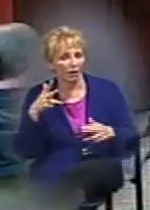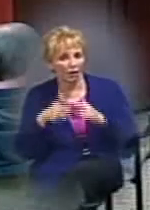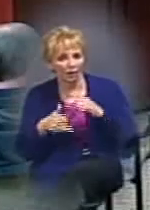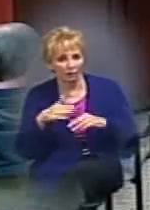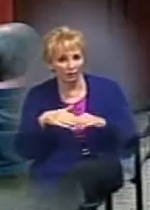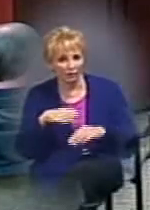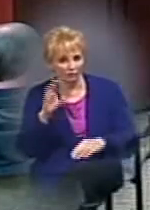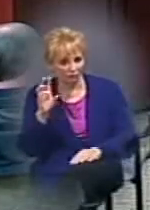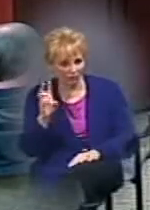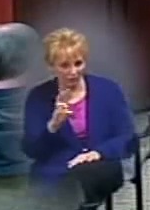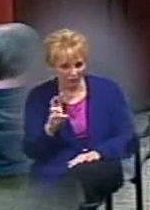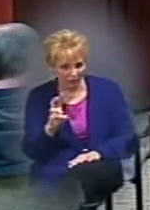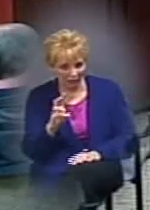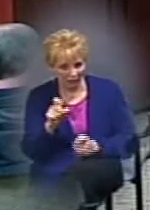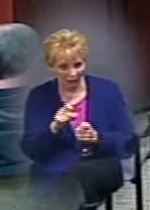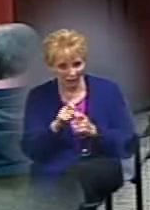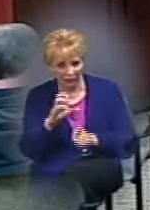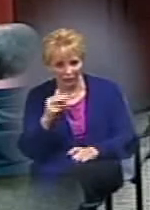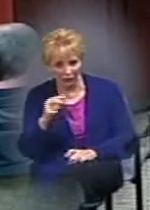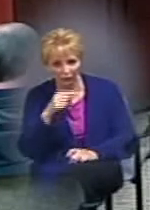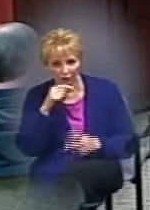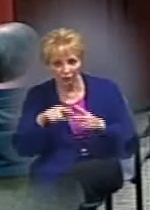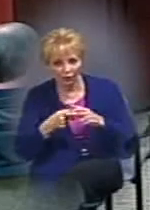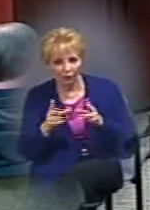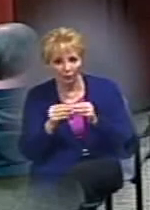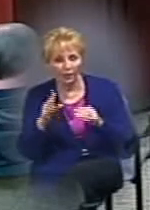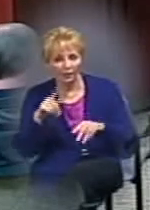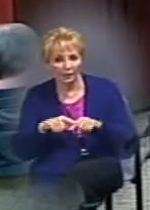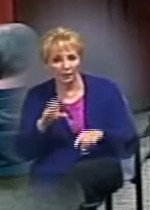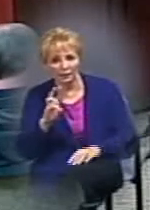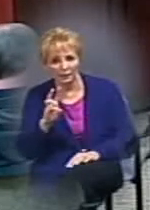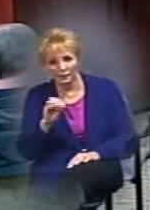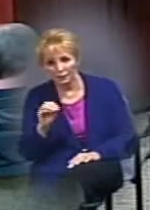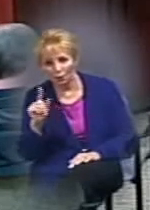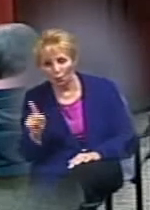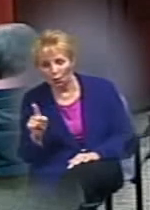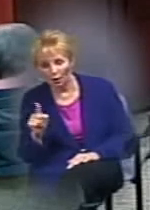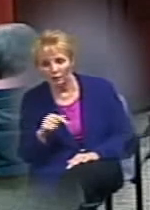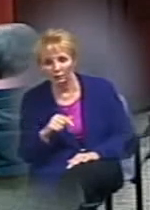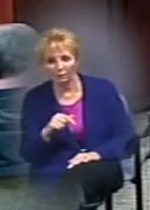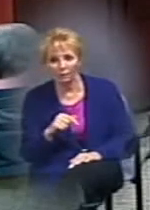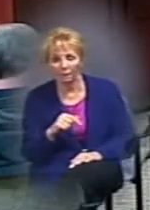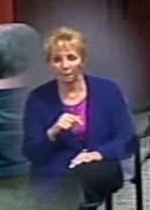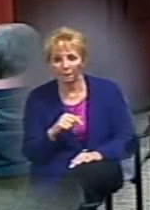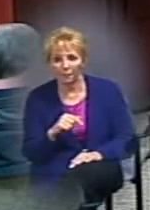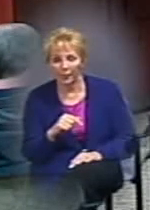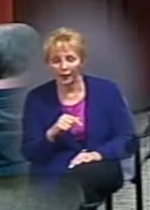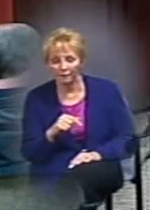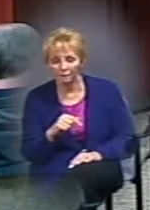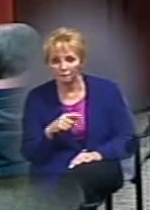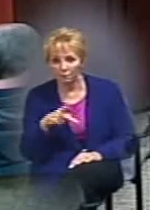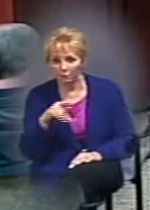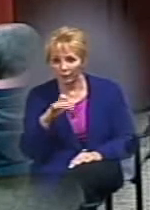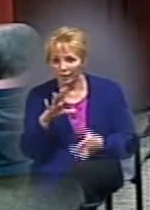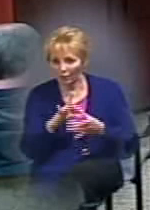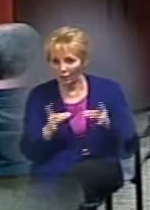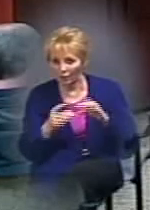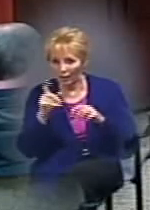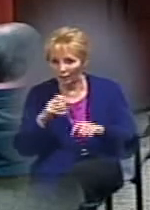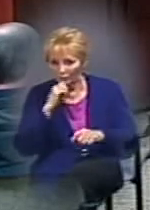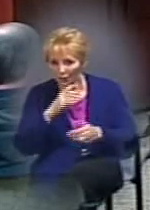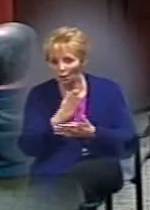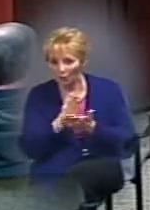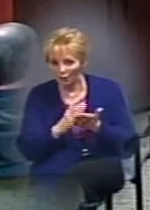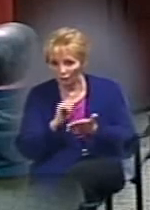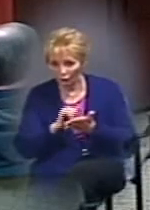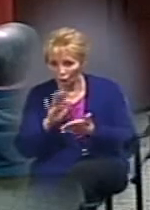6, so Chad doesn't start the meeting until 6:01, or? Well, now the public comment period has to be part